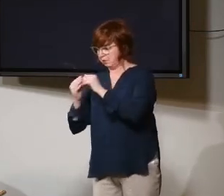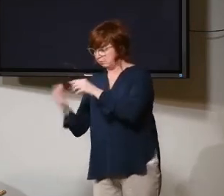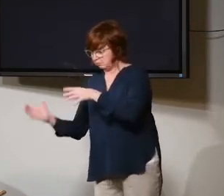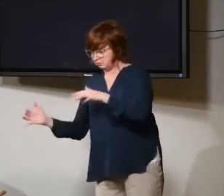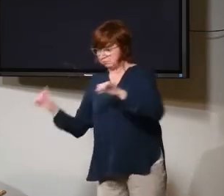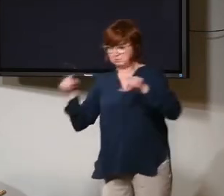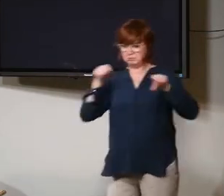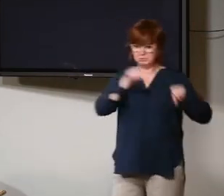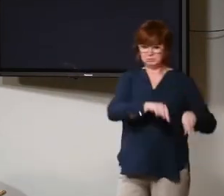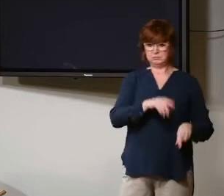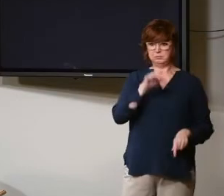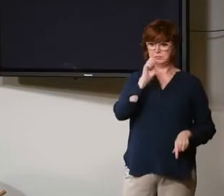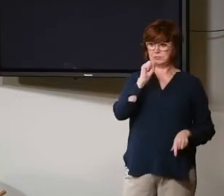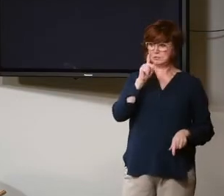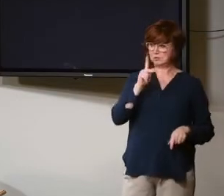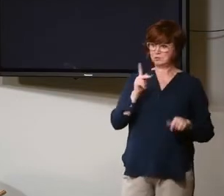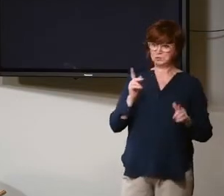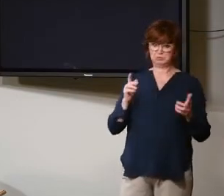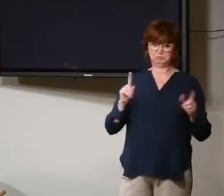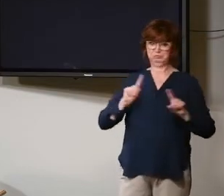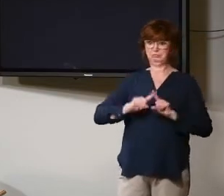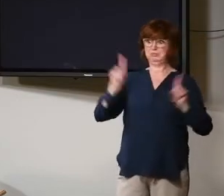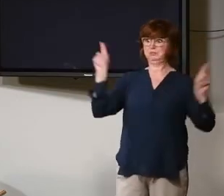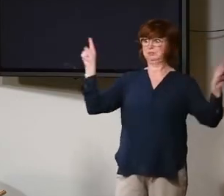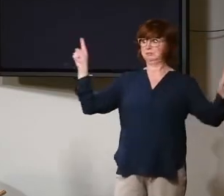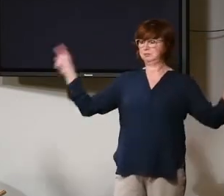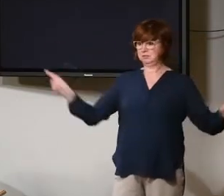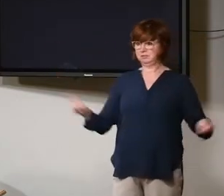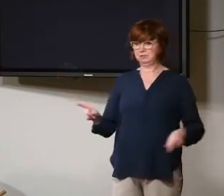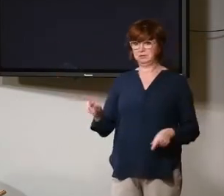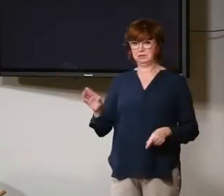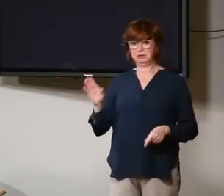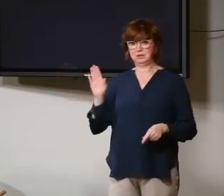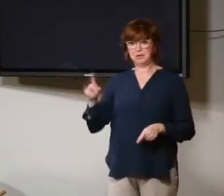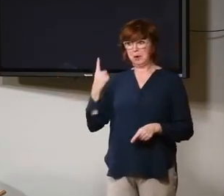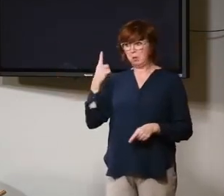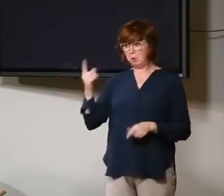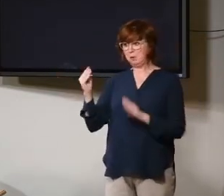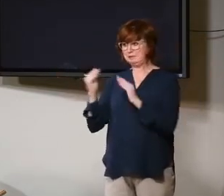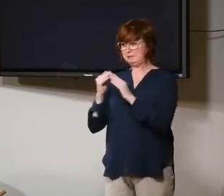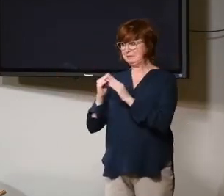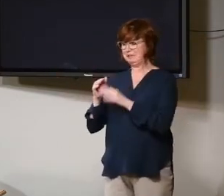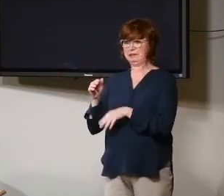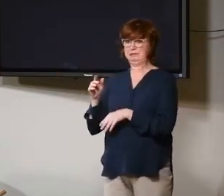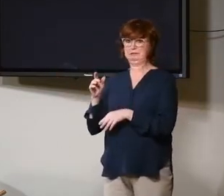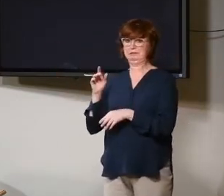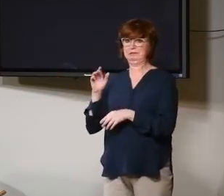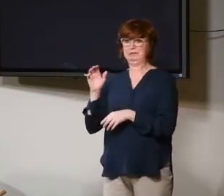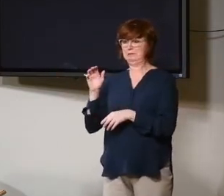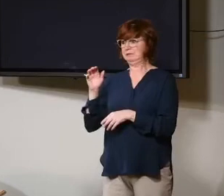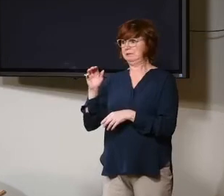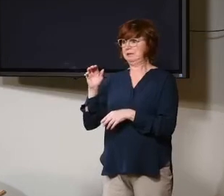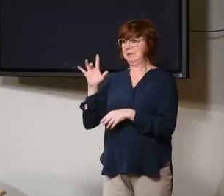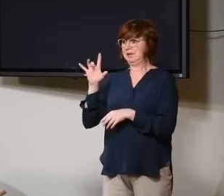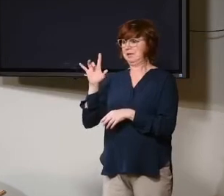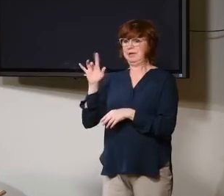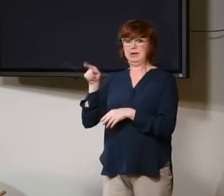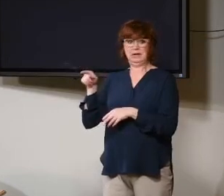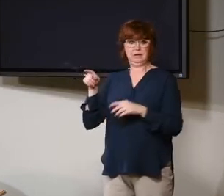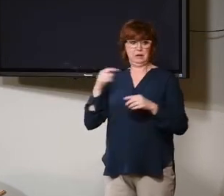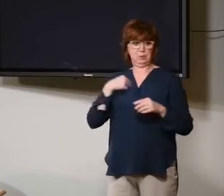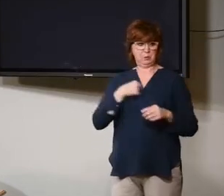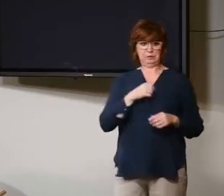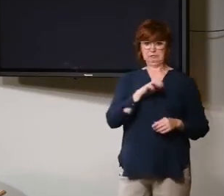the city of Wuhan, we're about 10% of the population. So if they had about 80 to 83,000 cases